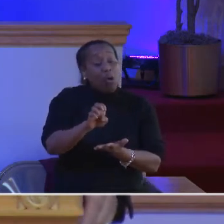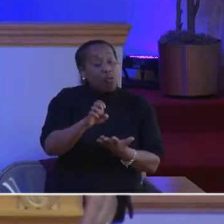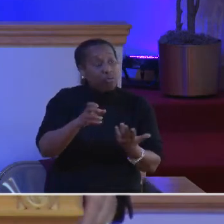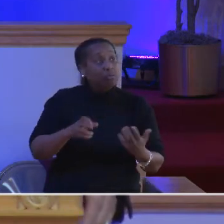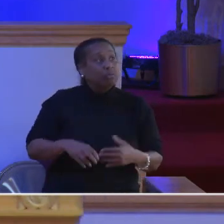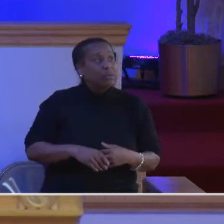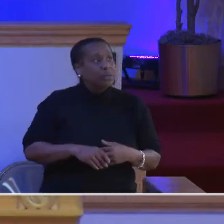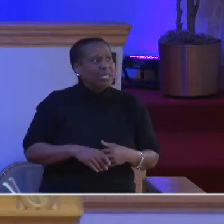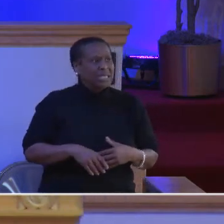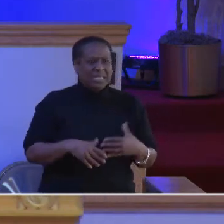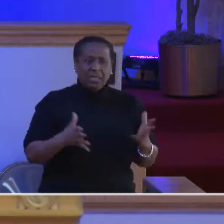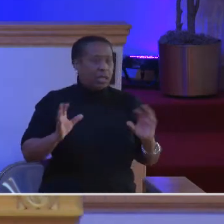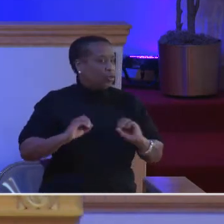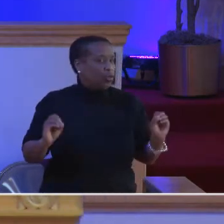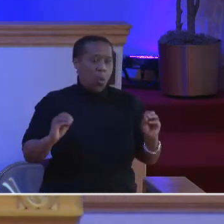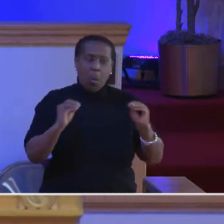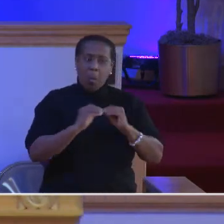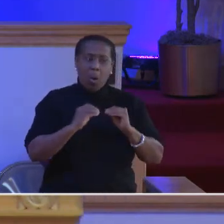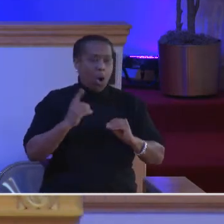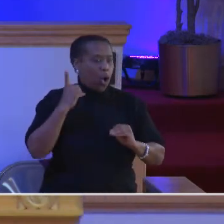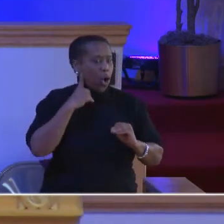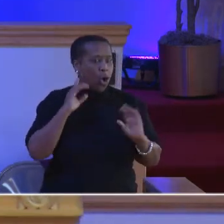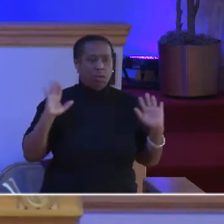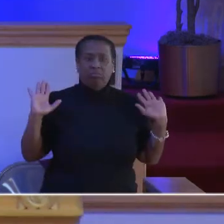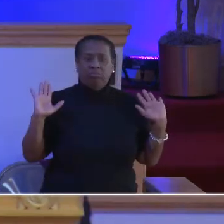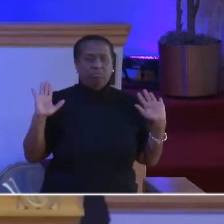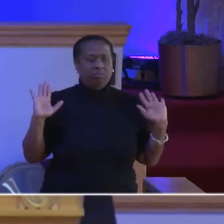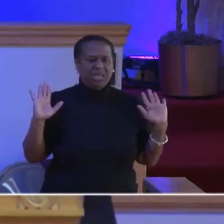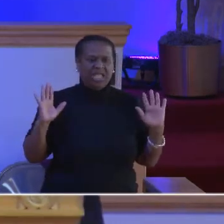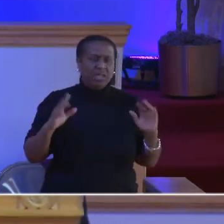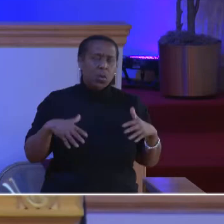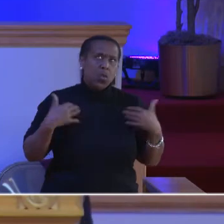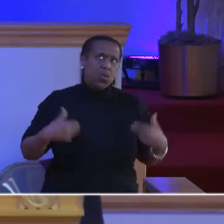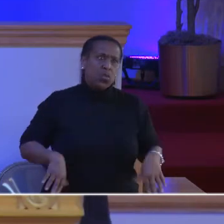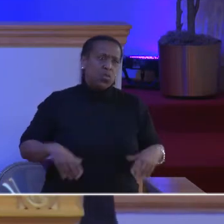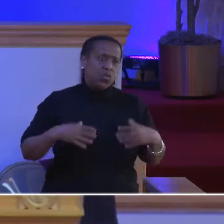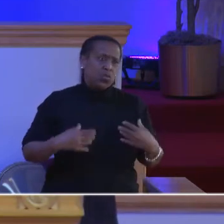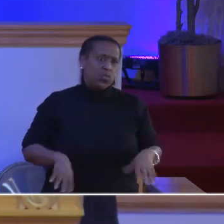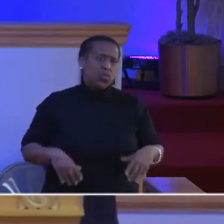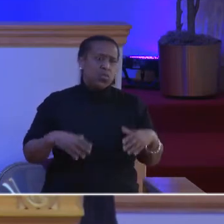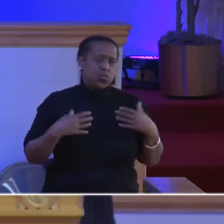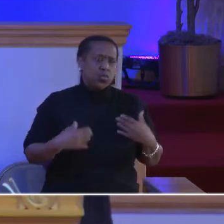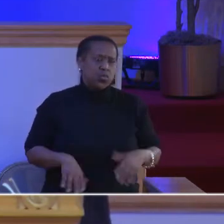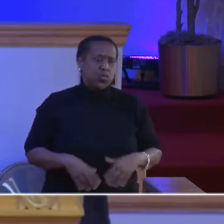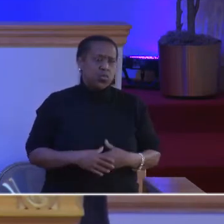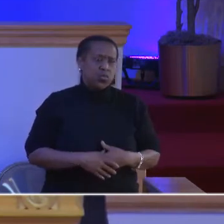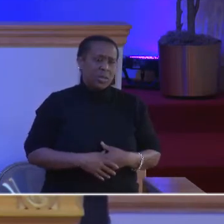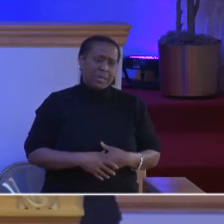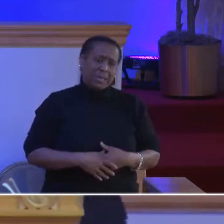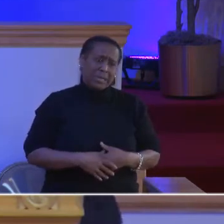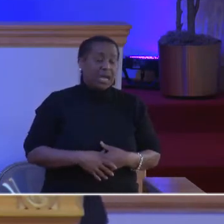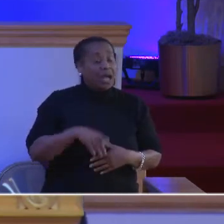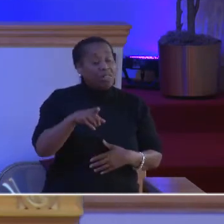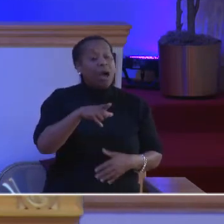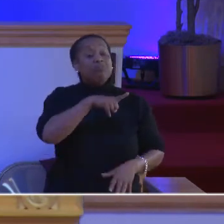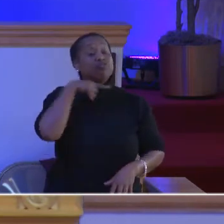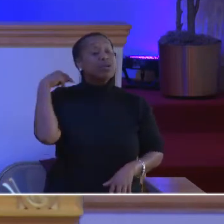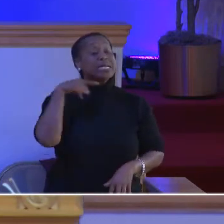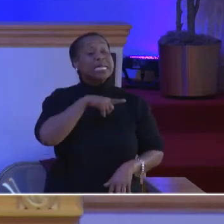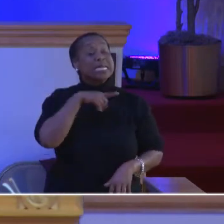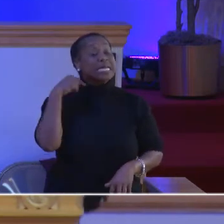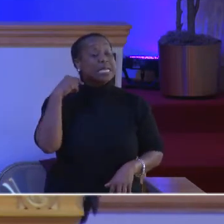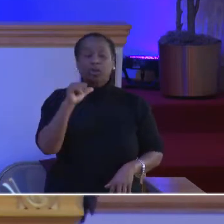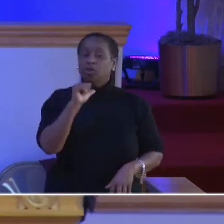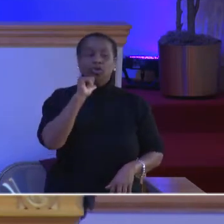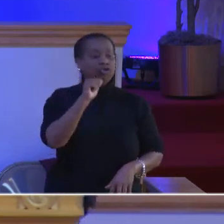is no longer heard. So much so that the priest don't